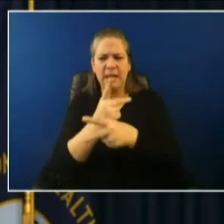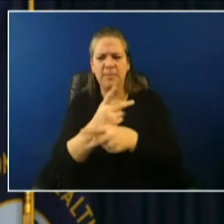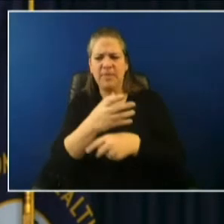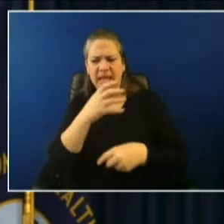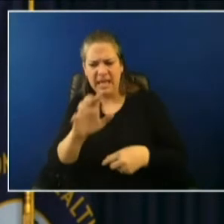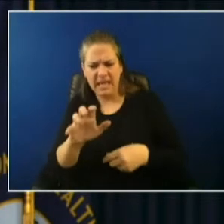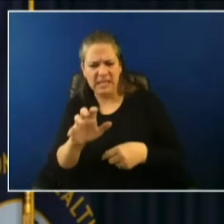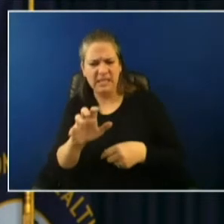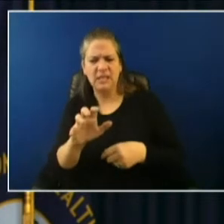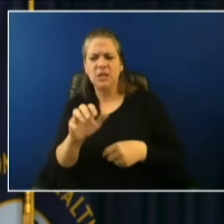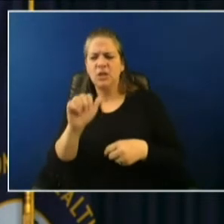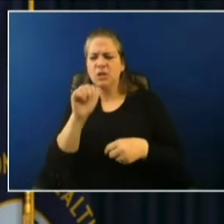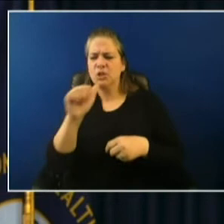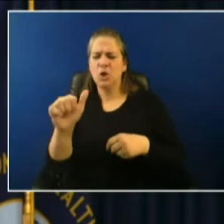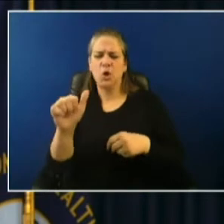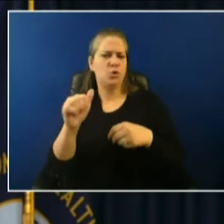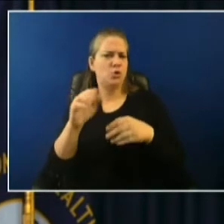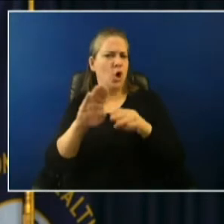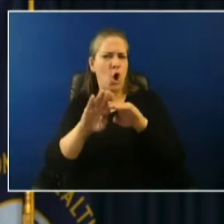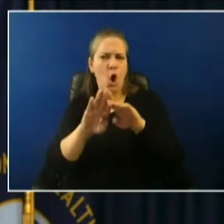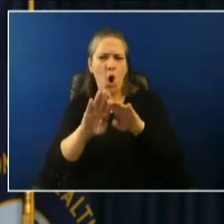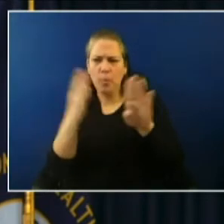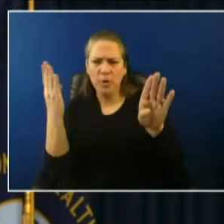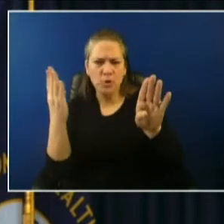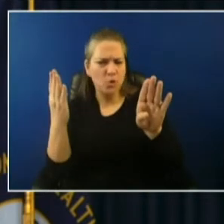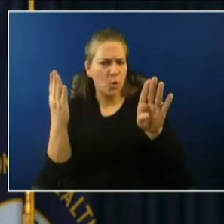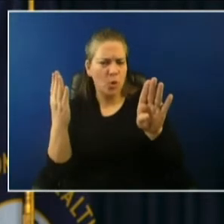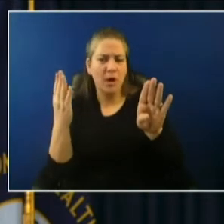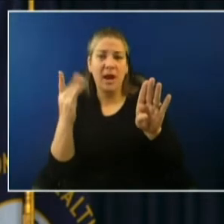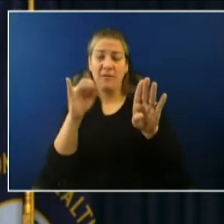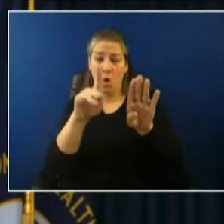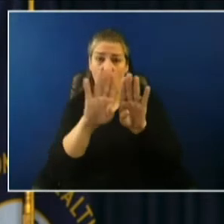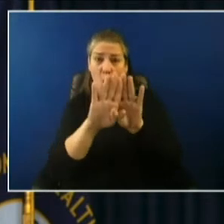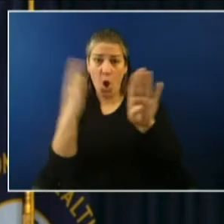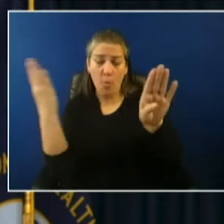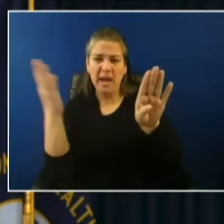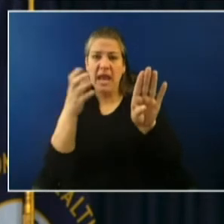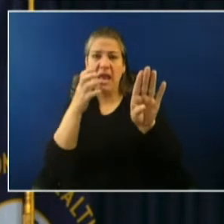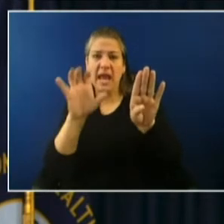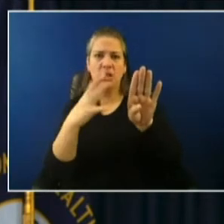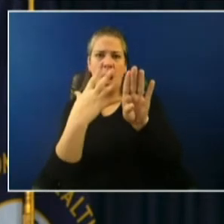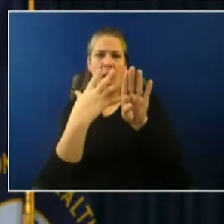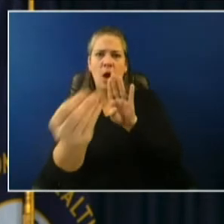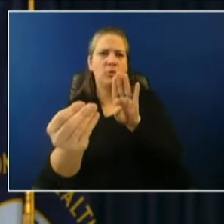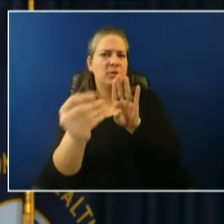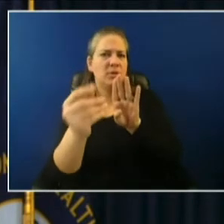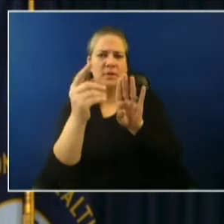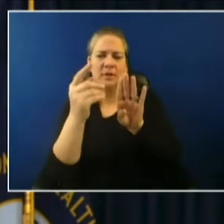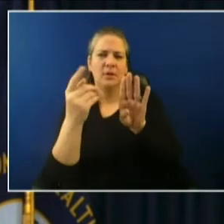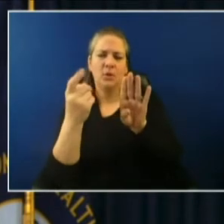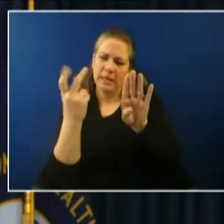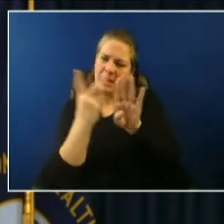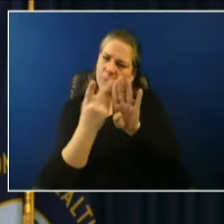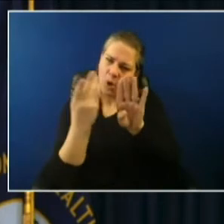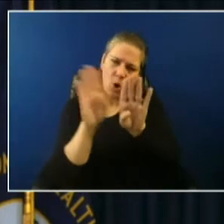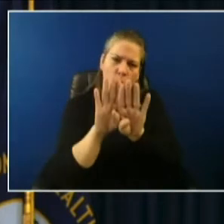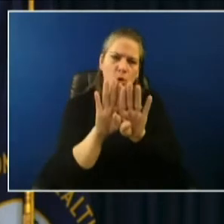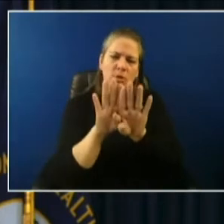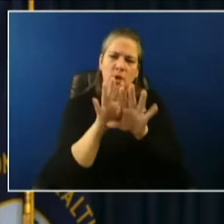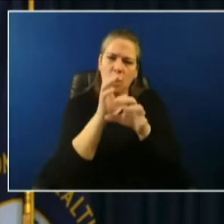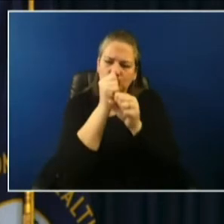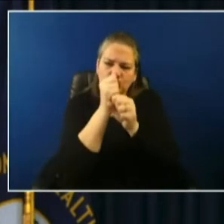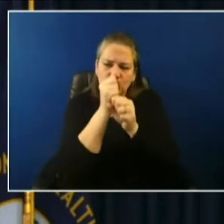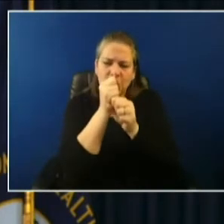door, right? Because the amount of heat you will lose, you cannot get back. And I know our utilities will be doing their best